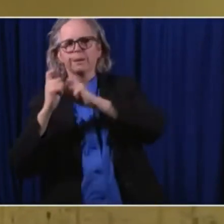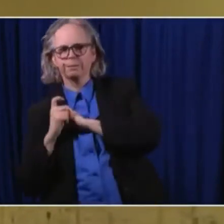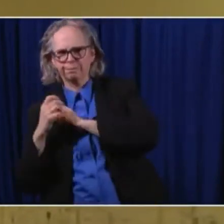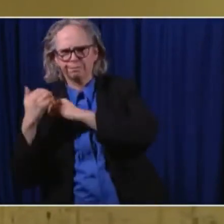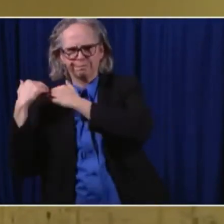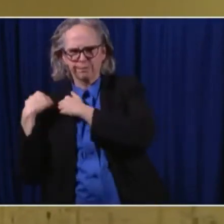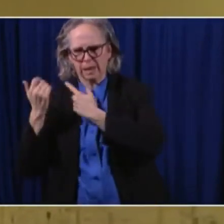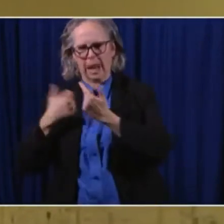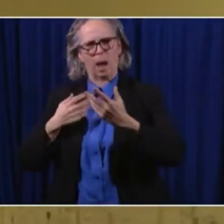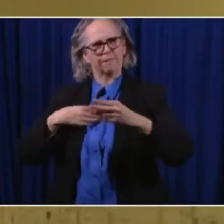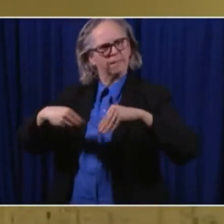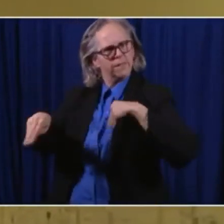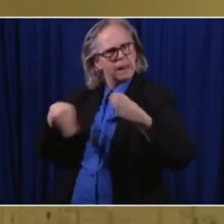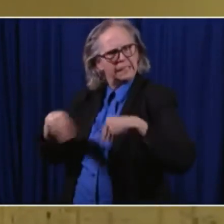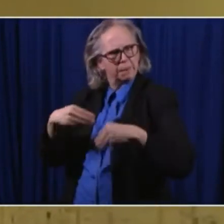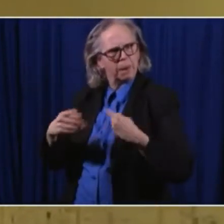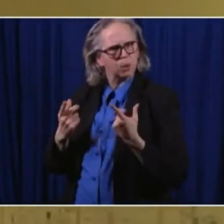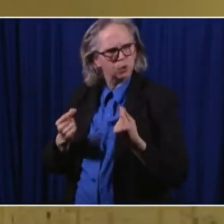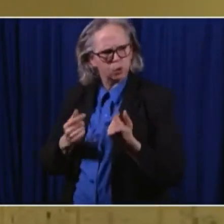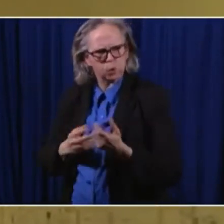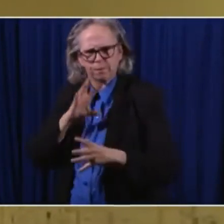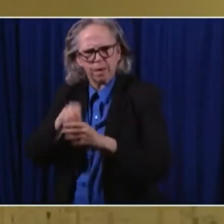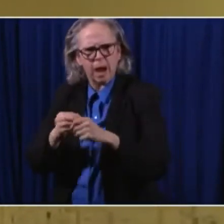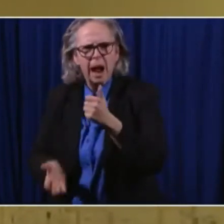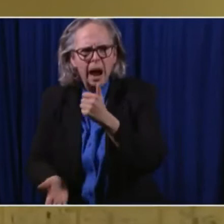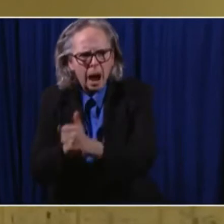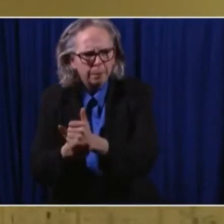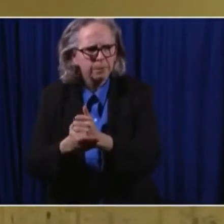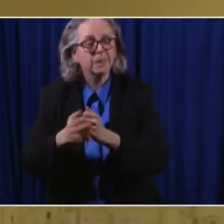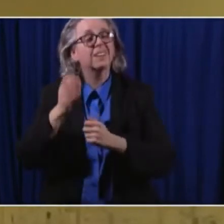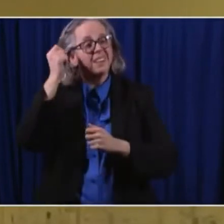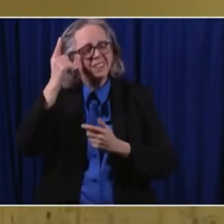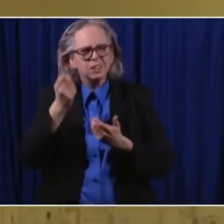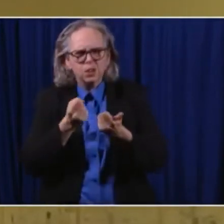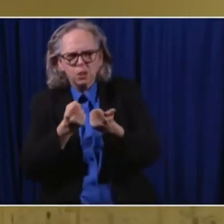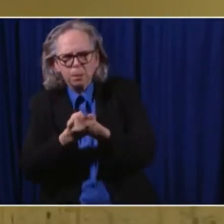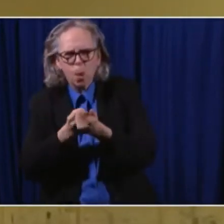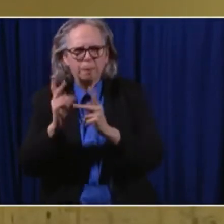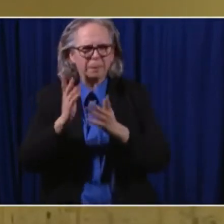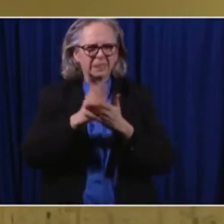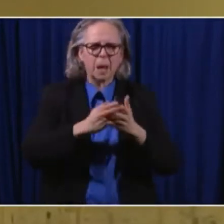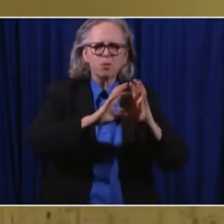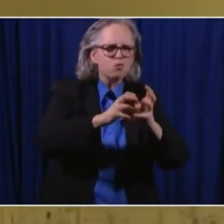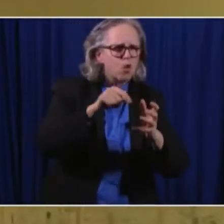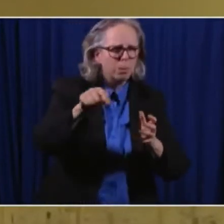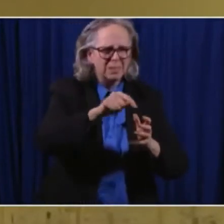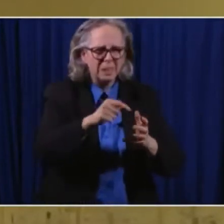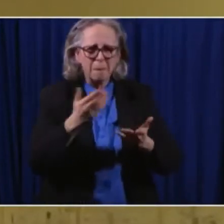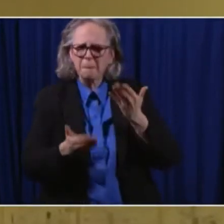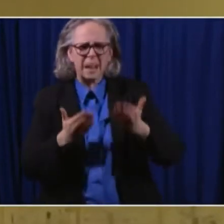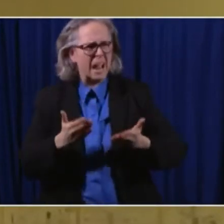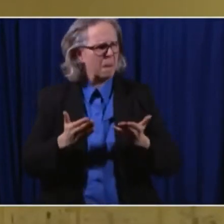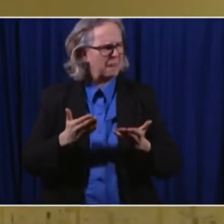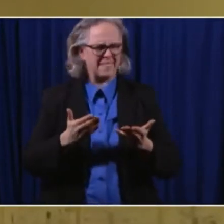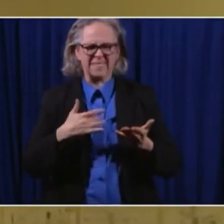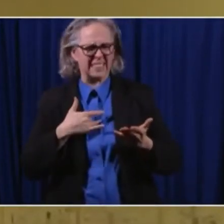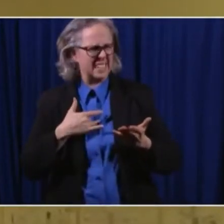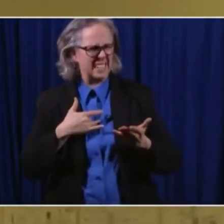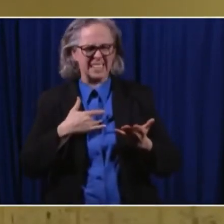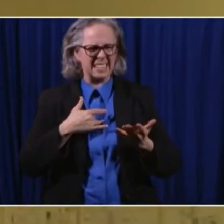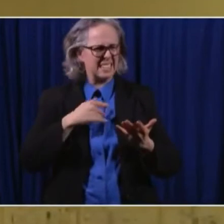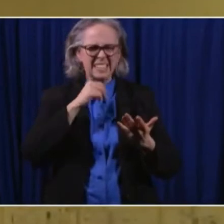vaccinated, but it helps us reach some of those hard to reach areas of the state, some of the hard to reach populations that may otherwise have difficulty getting the